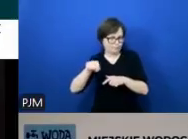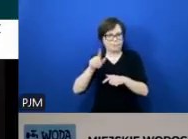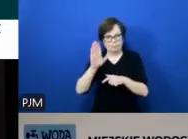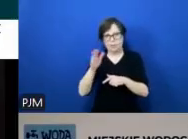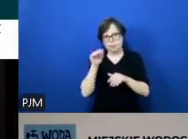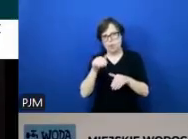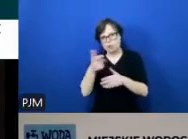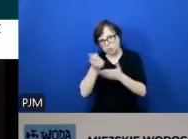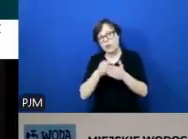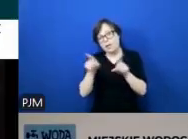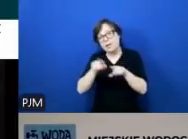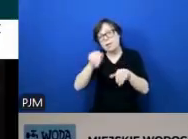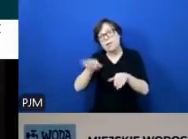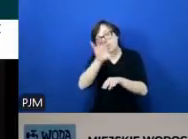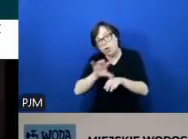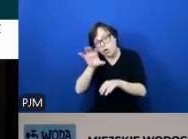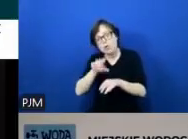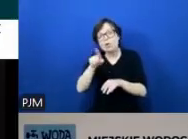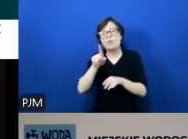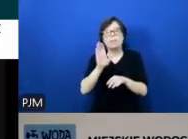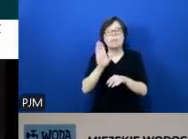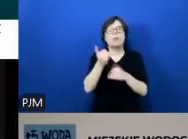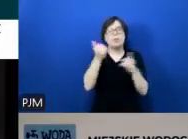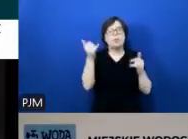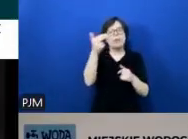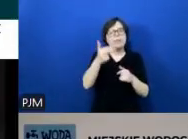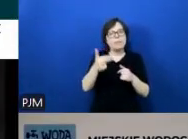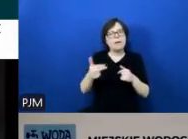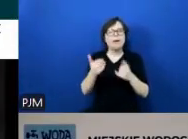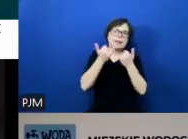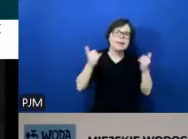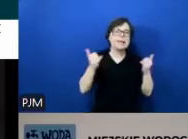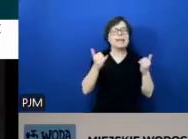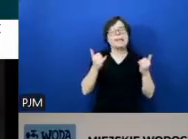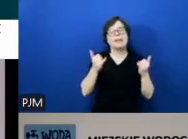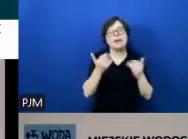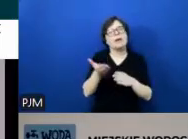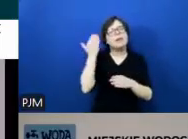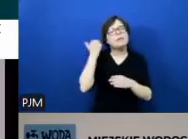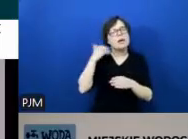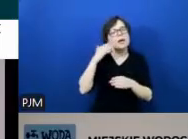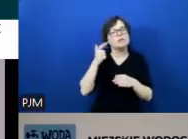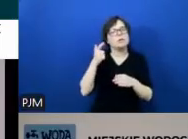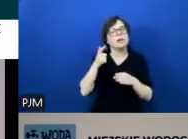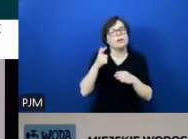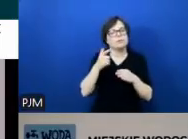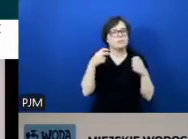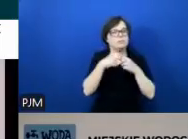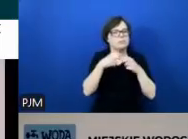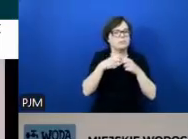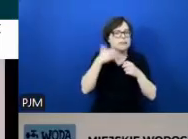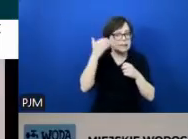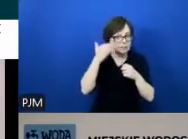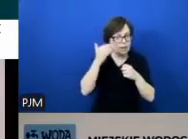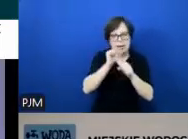do przyglądania. This is where you can also have a look at those different topic conferences that